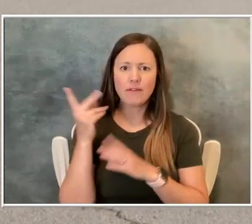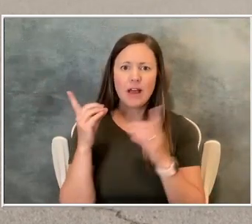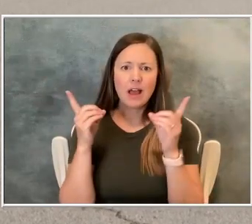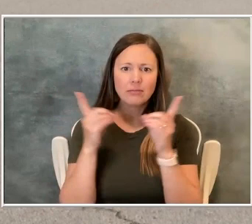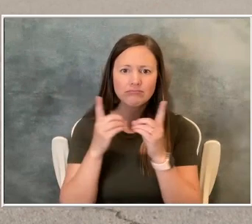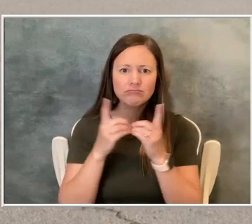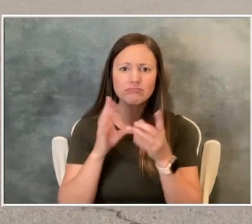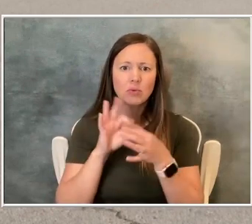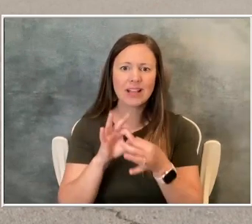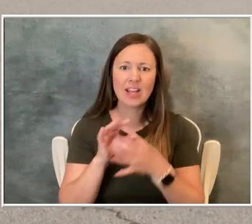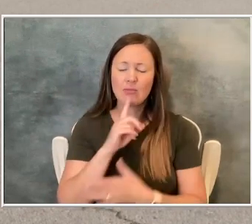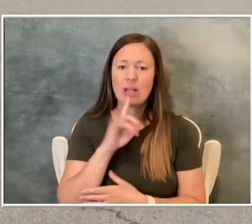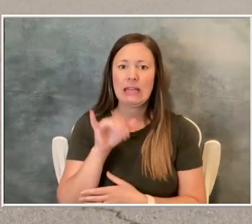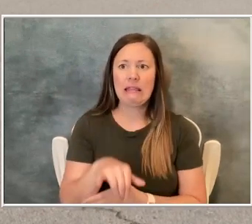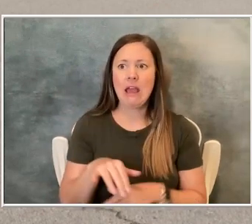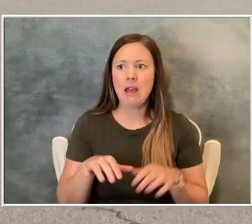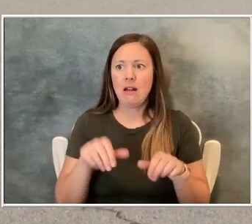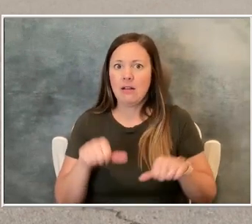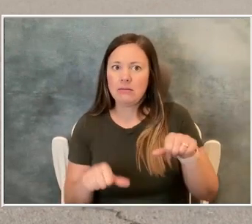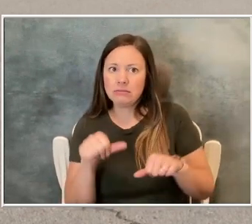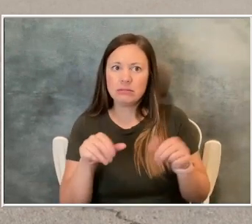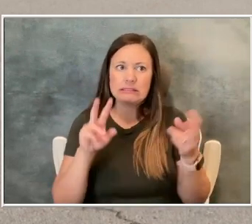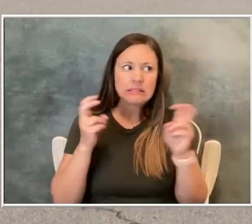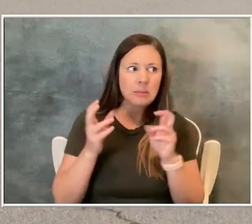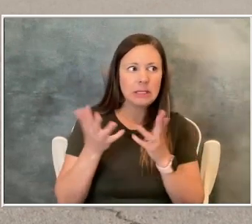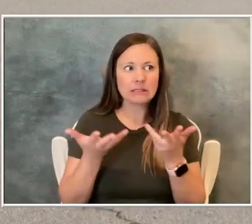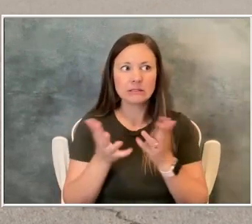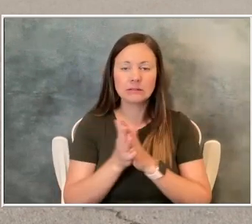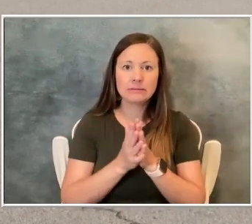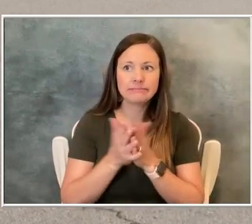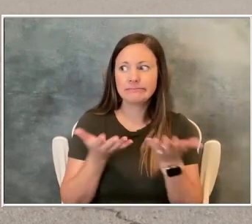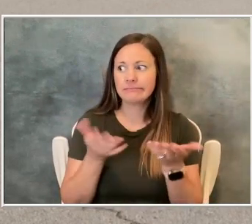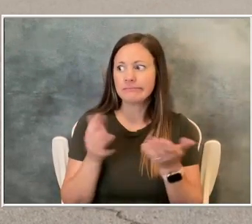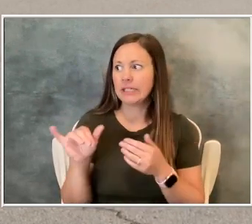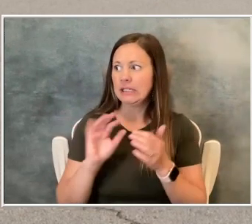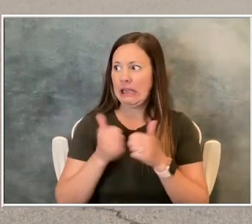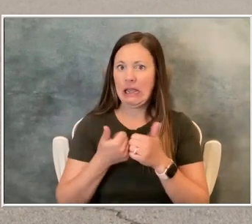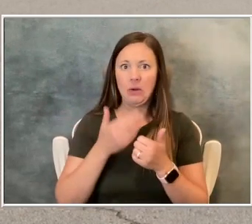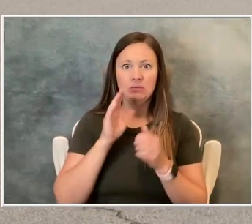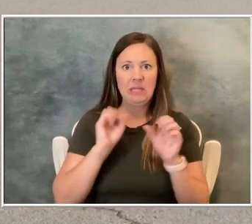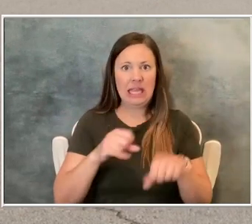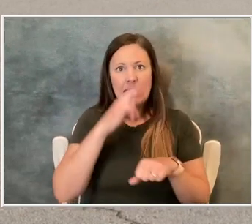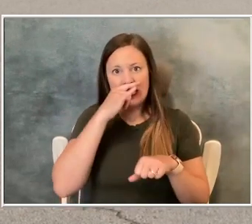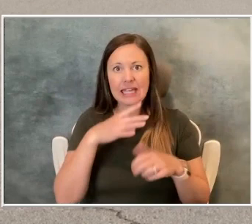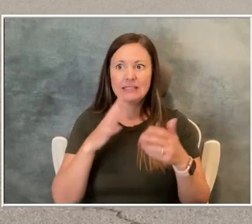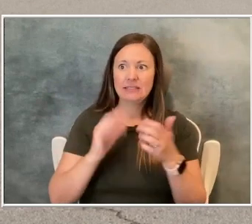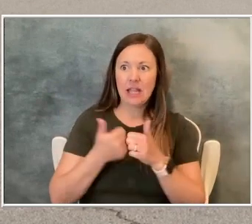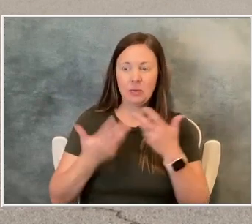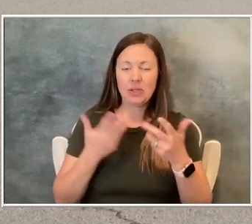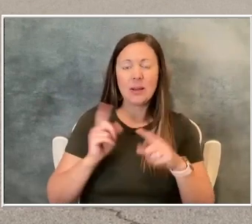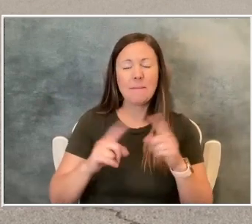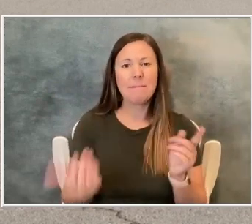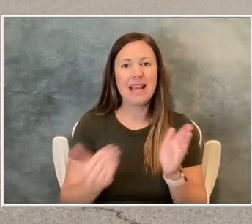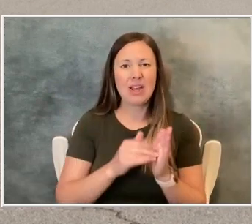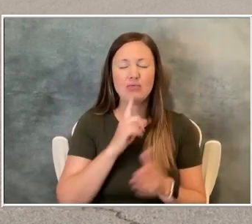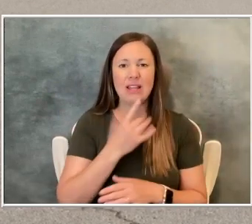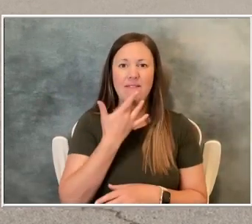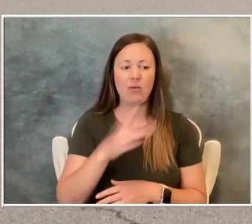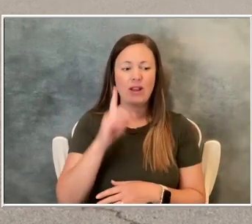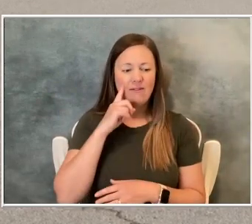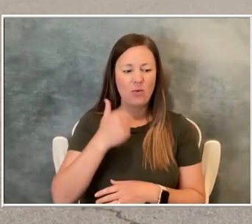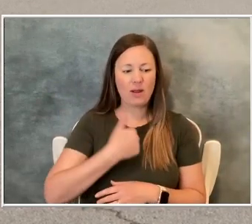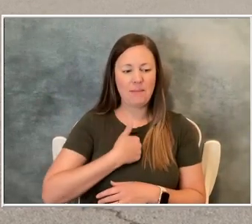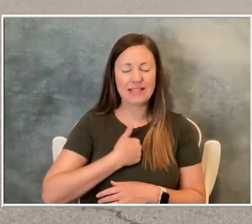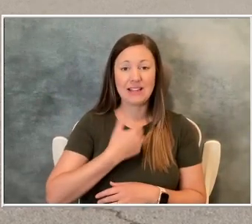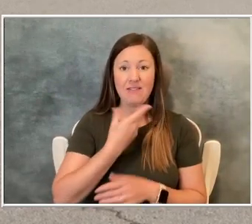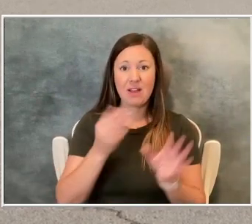in the room. How am I going to be able to have a child or anything like that? But again, fortunately enough for me and my family, Taylor had